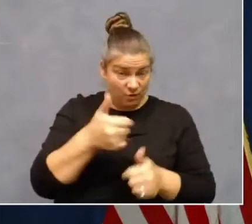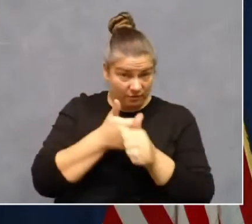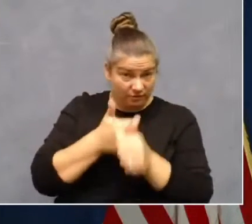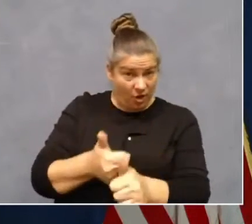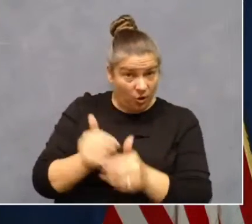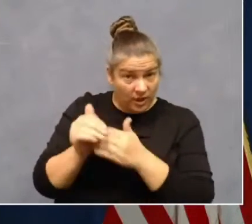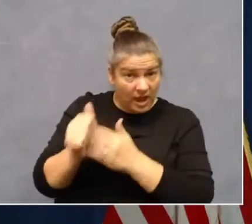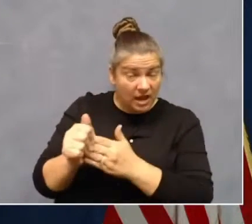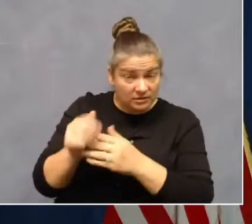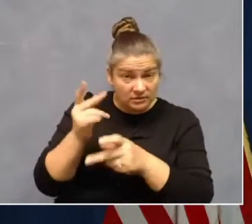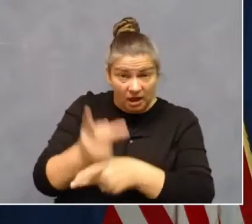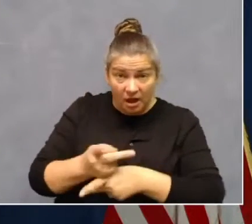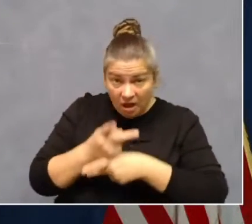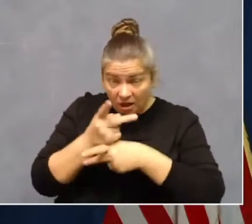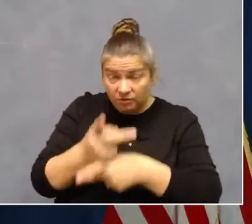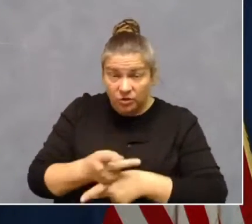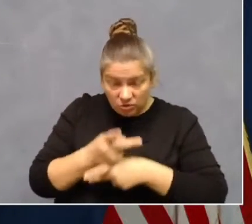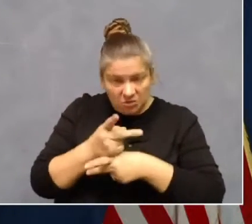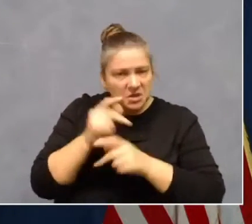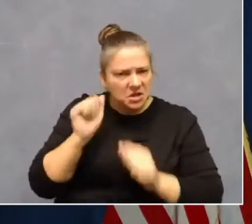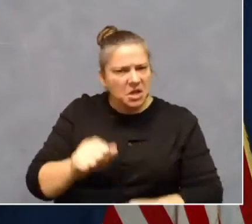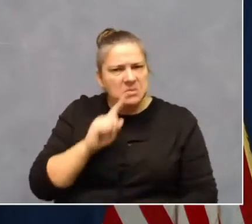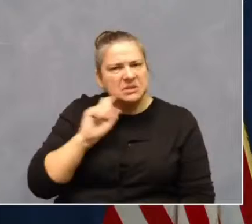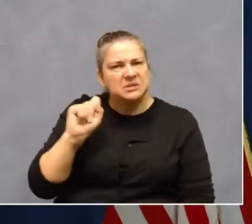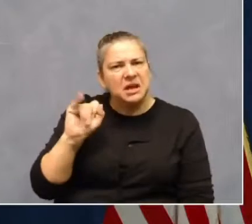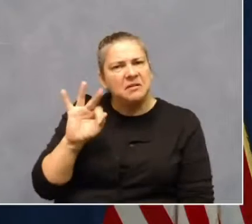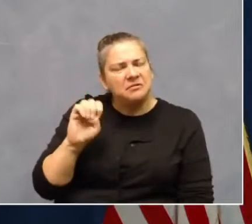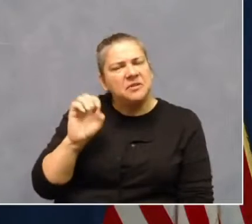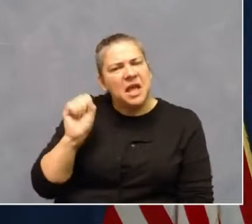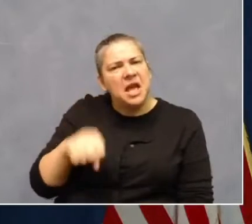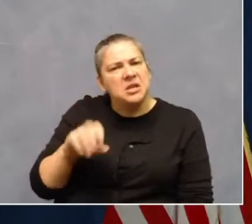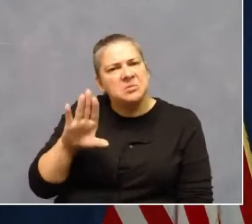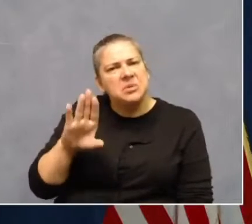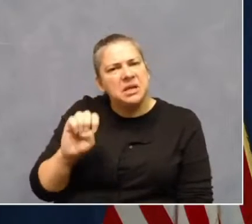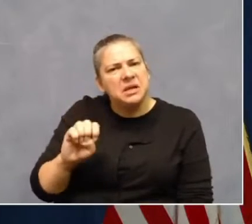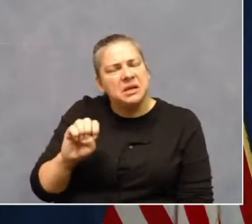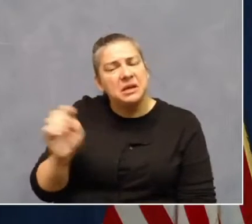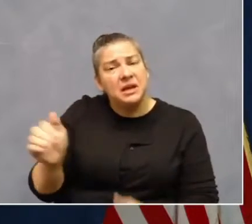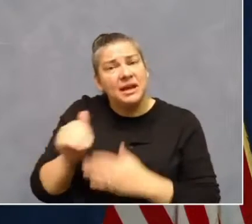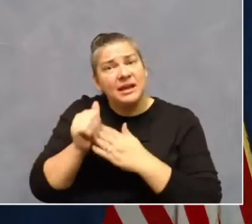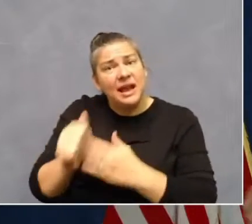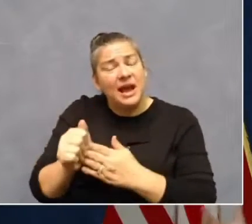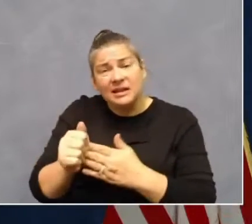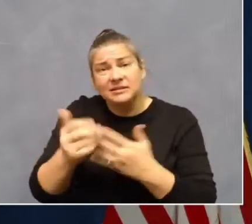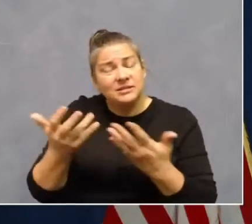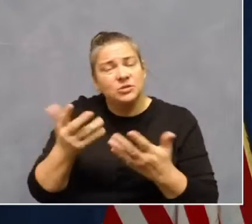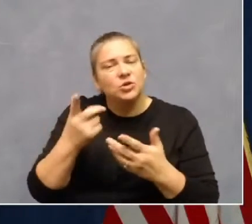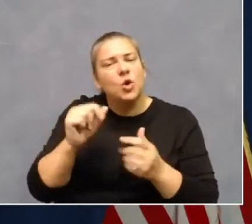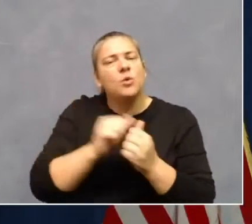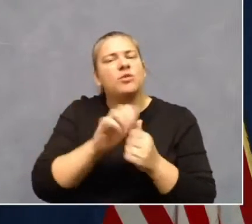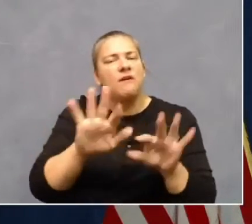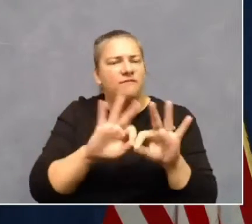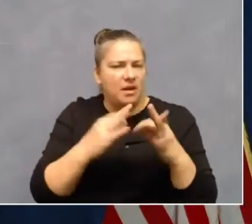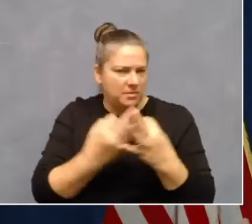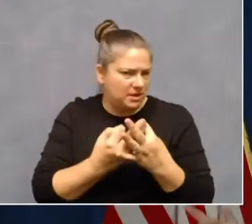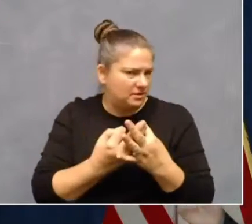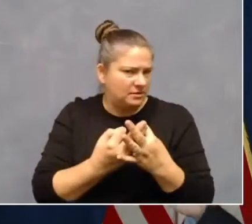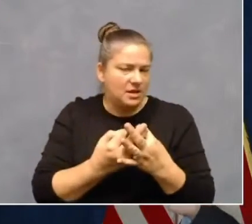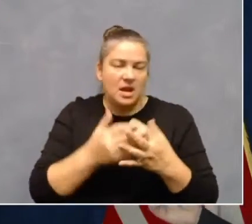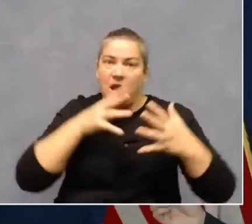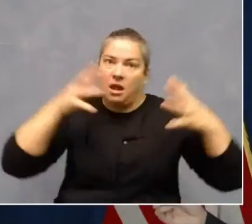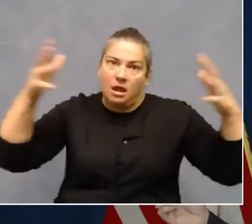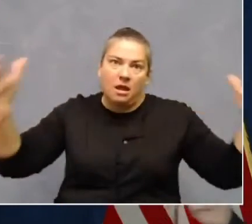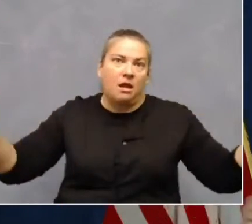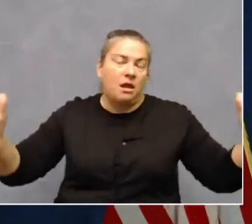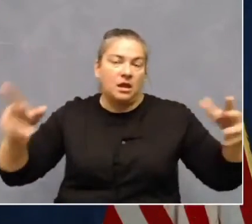carefully, it can be safe, right? That guidance is just go with your immediate family, not big groups of kids. Again,